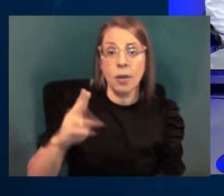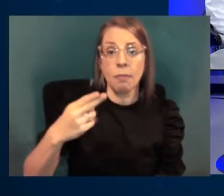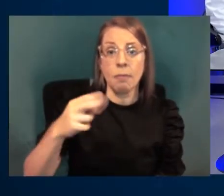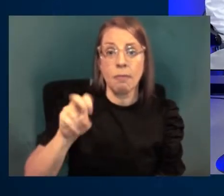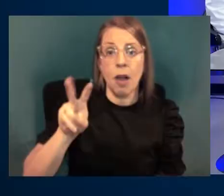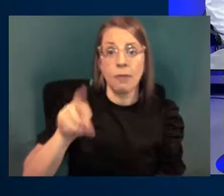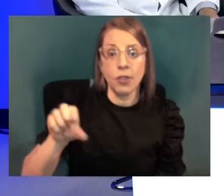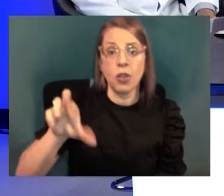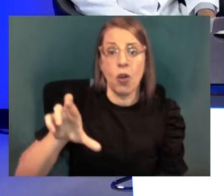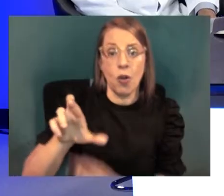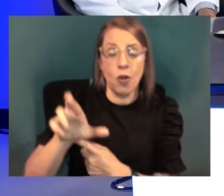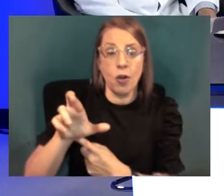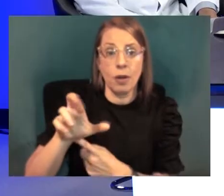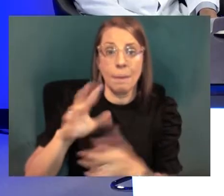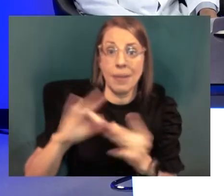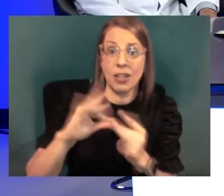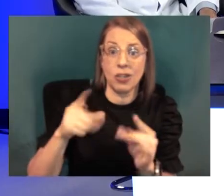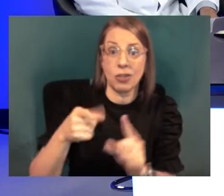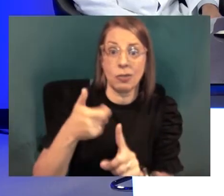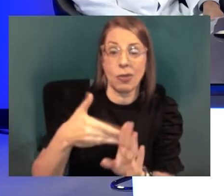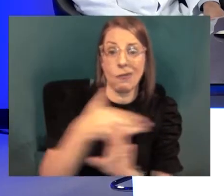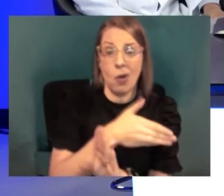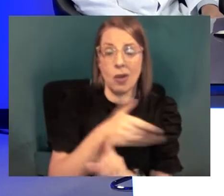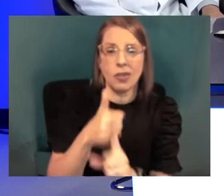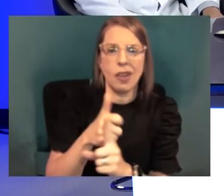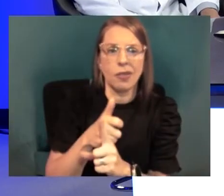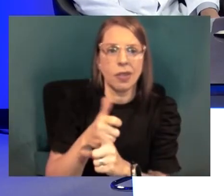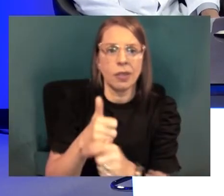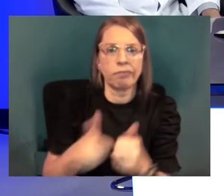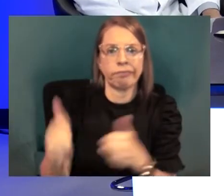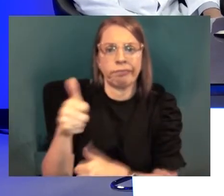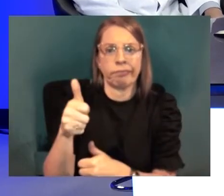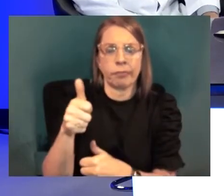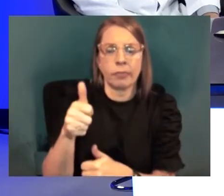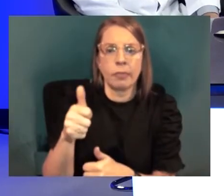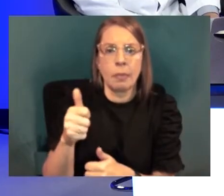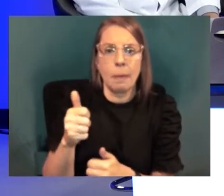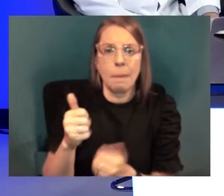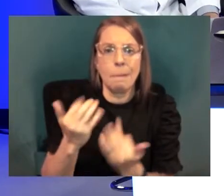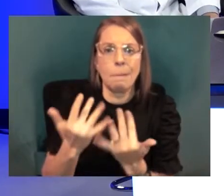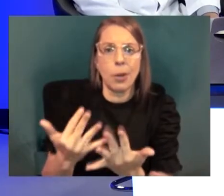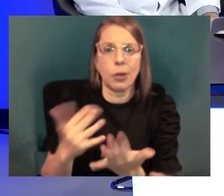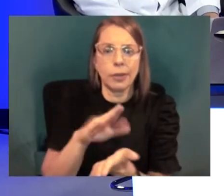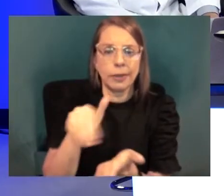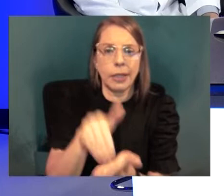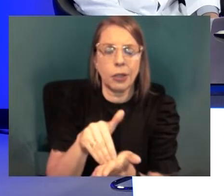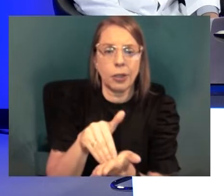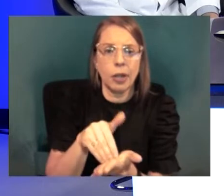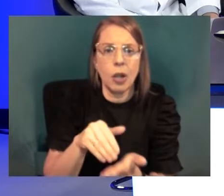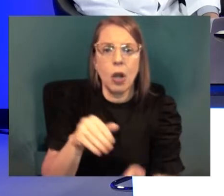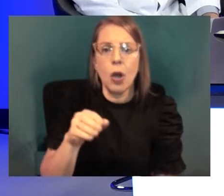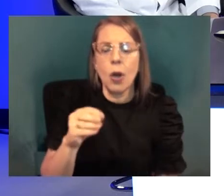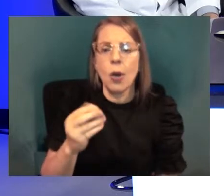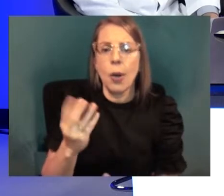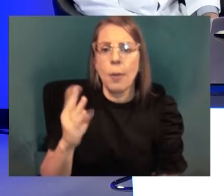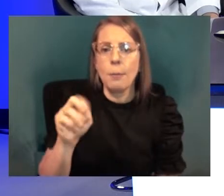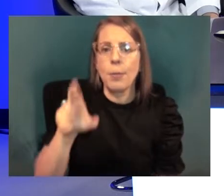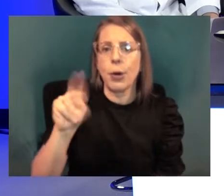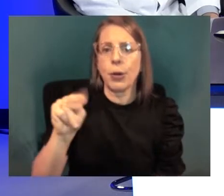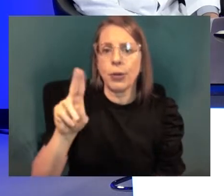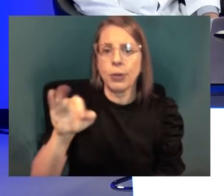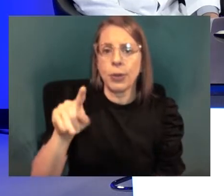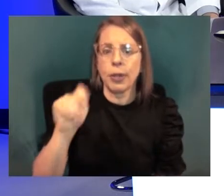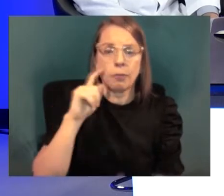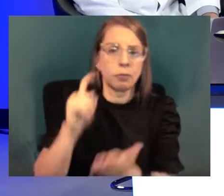We mentioned it earlier today. So talk to us a little bit, Doc, about some of the issues you're seeing up in the burn unit around this time of the year and the impact